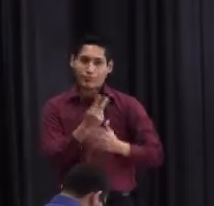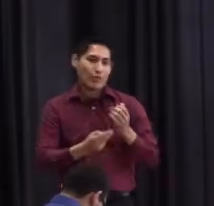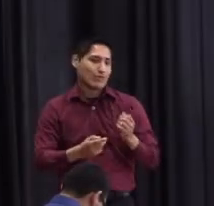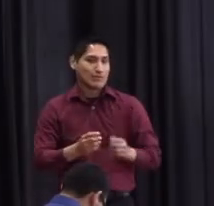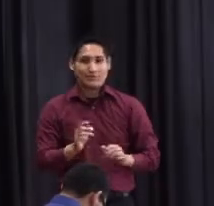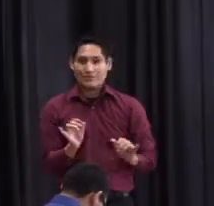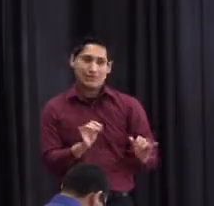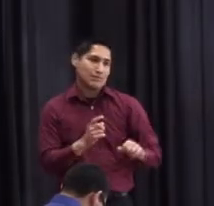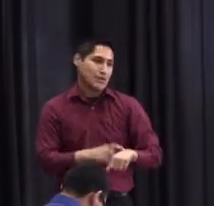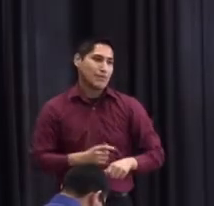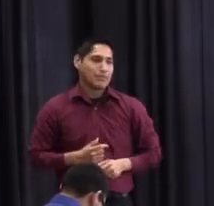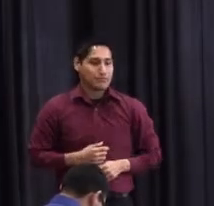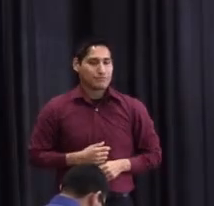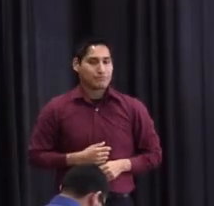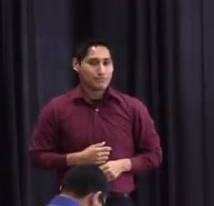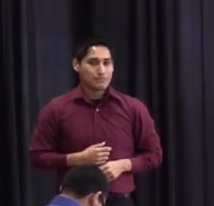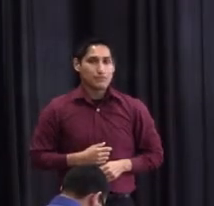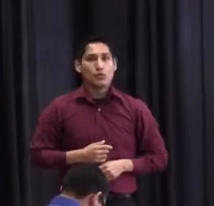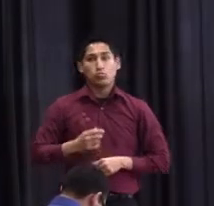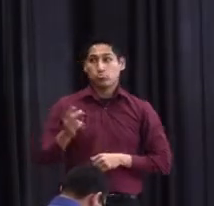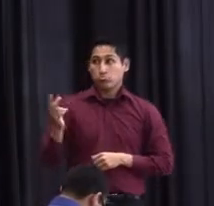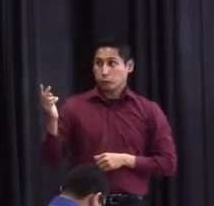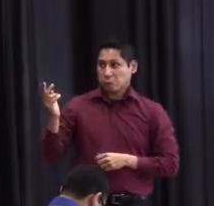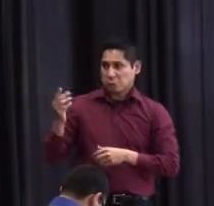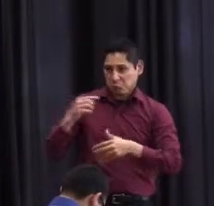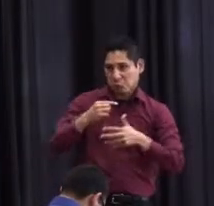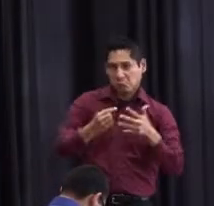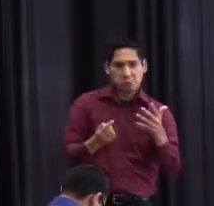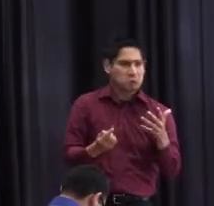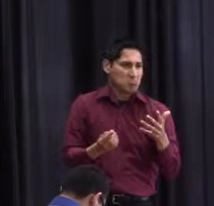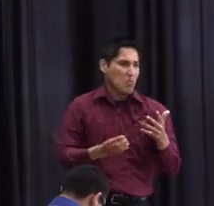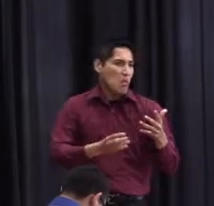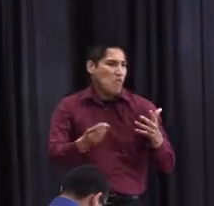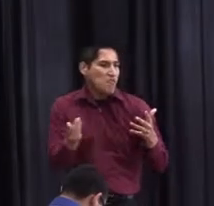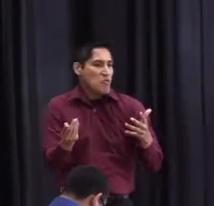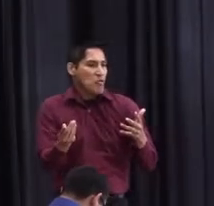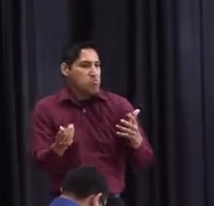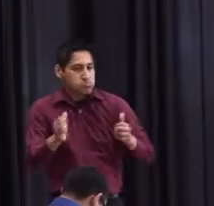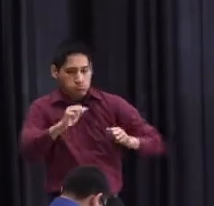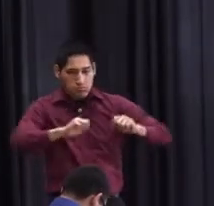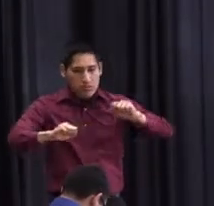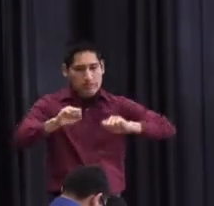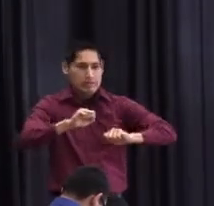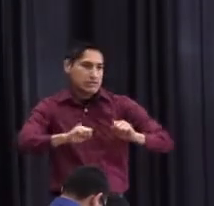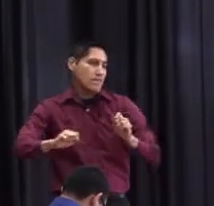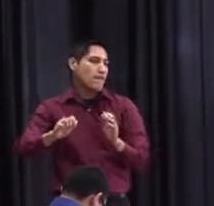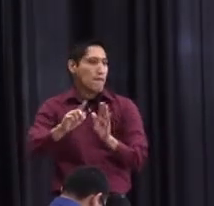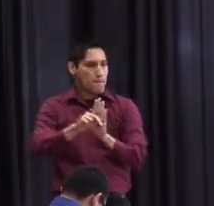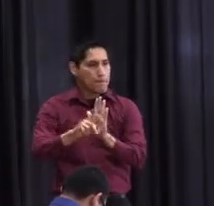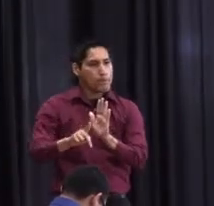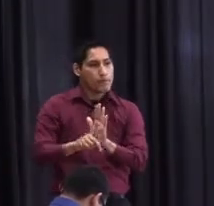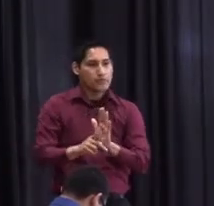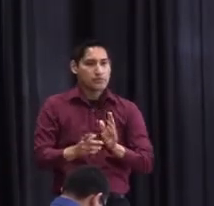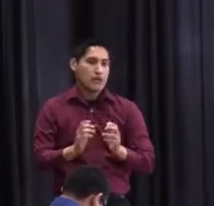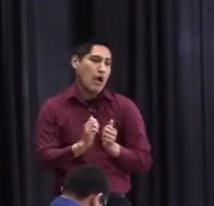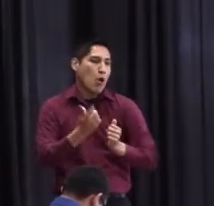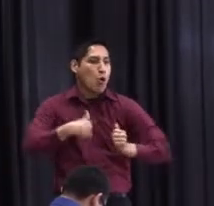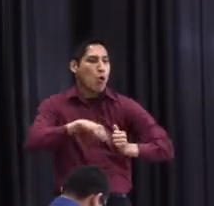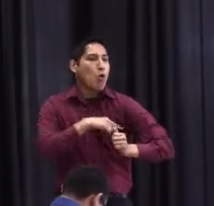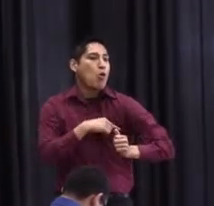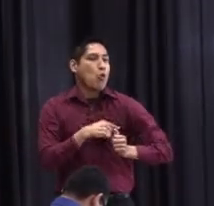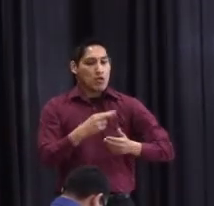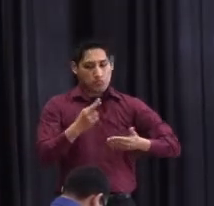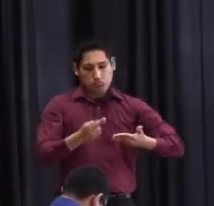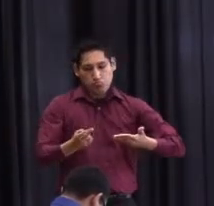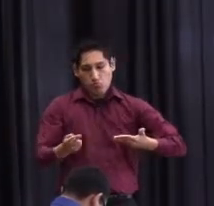time. So those are some of the scientific principles regarding how we leverage